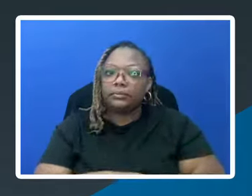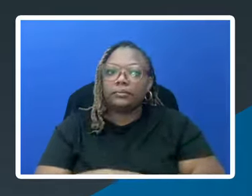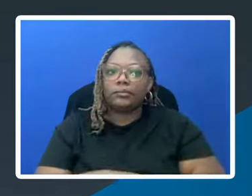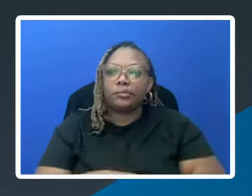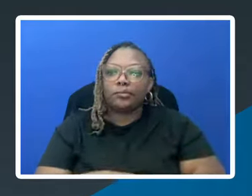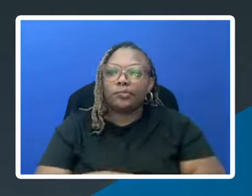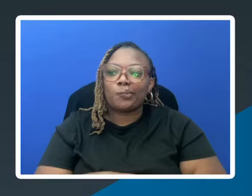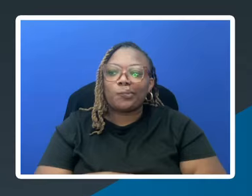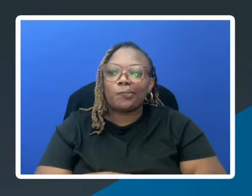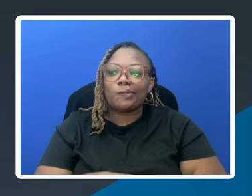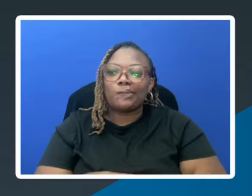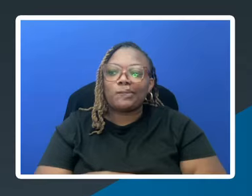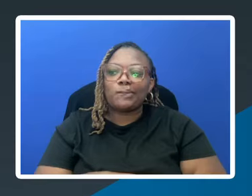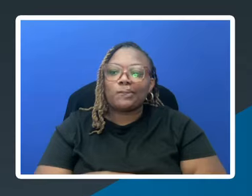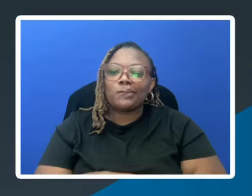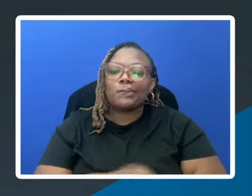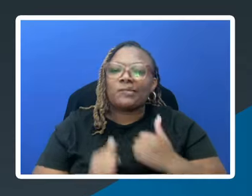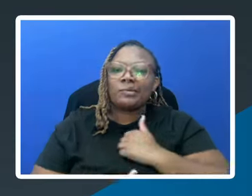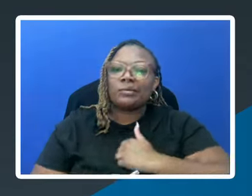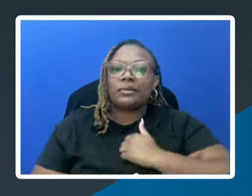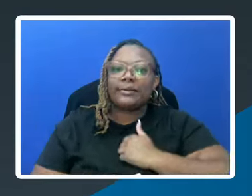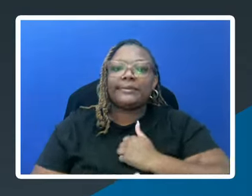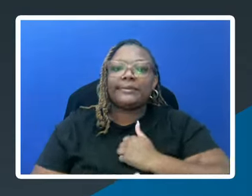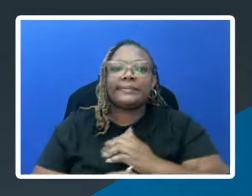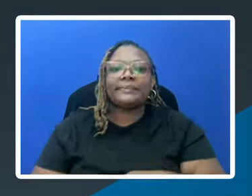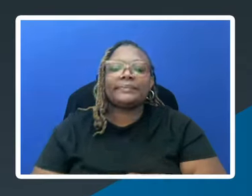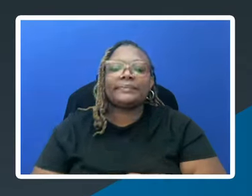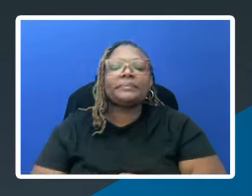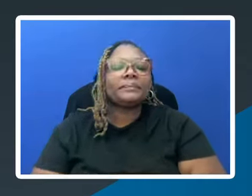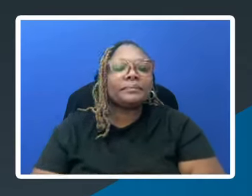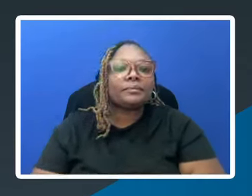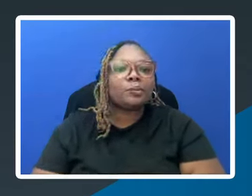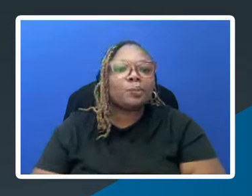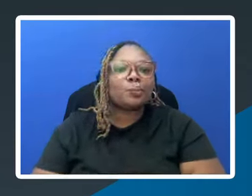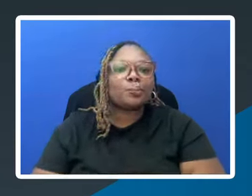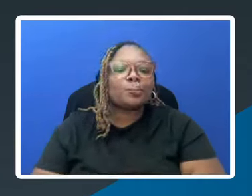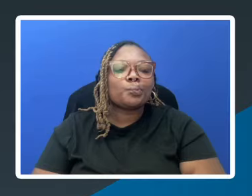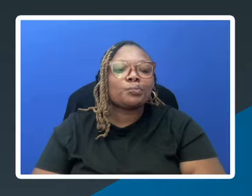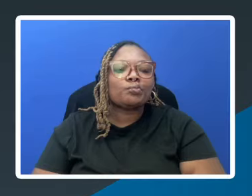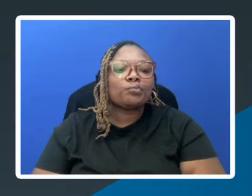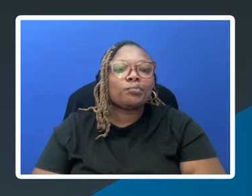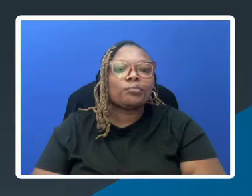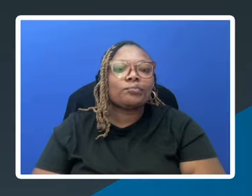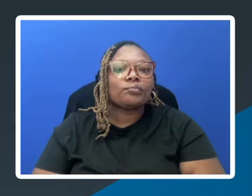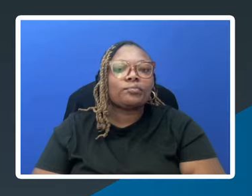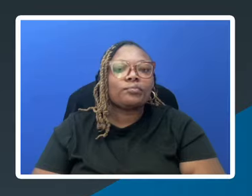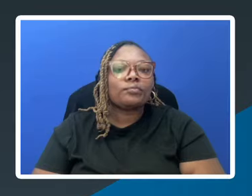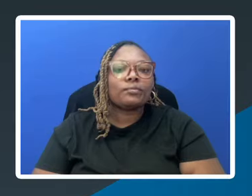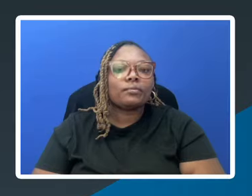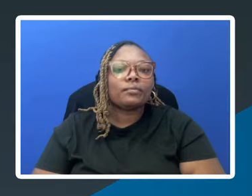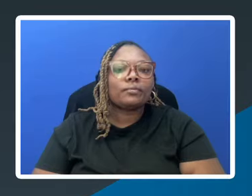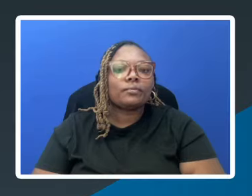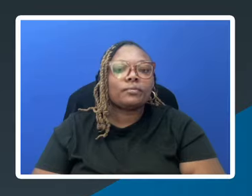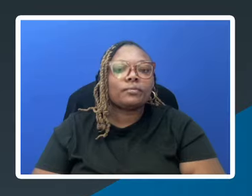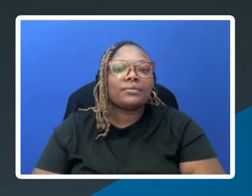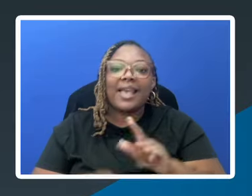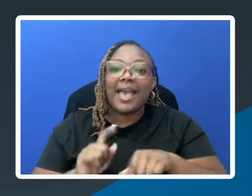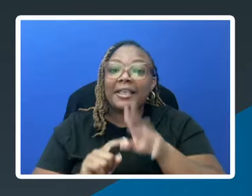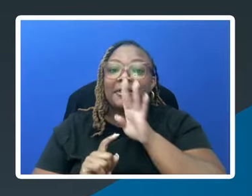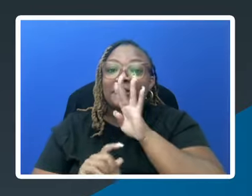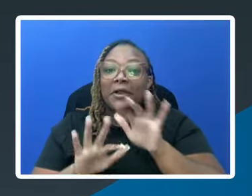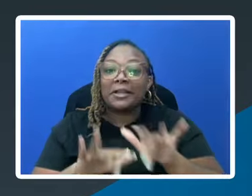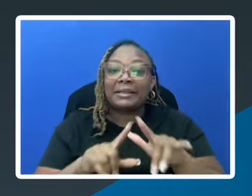sorry, I'm just searching this up. I can't talk and type at the same time, apparently. All right, so here we go.